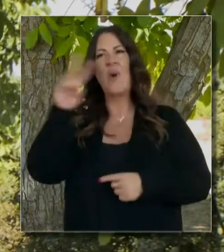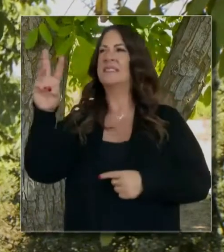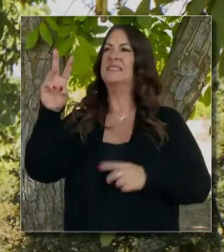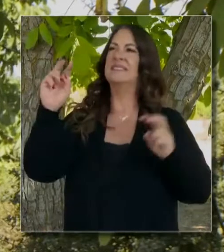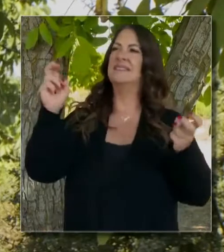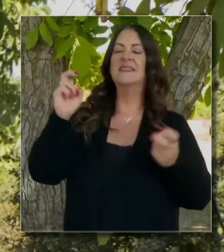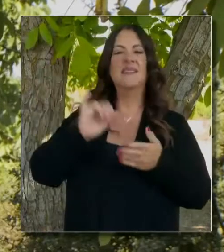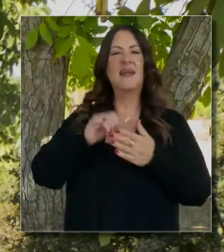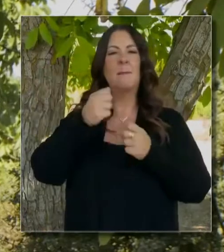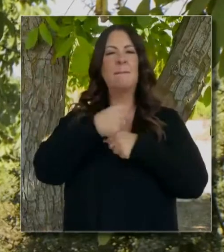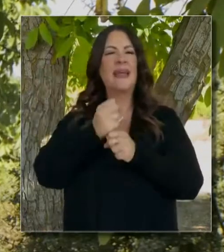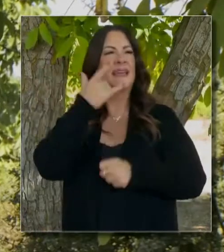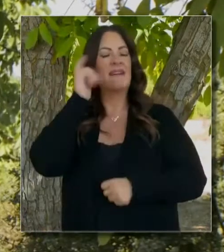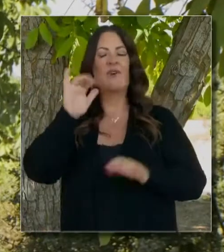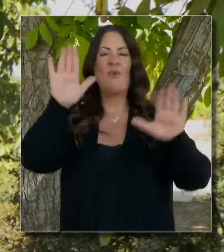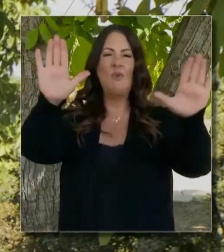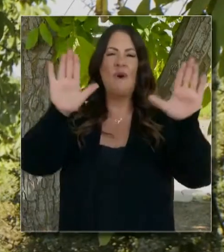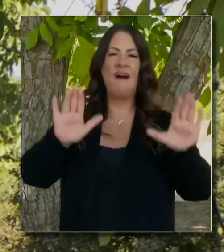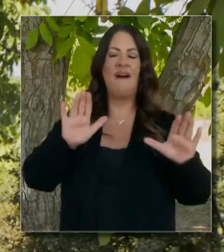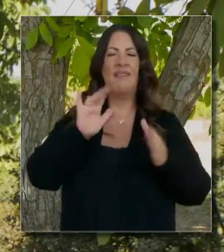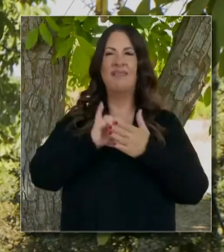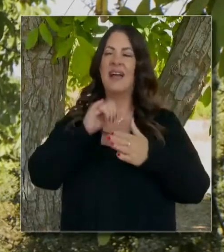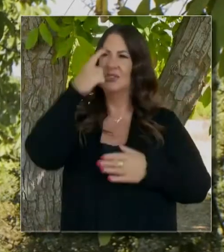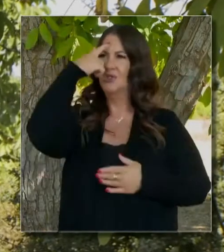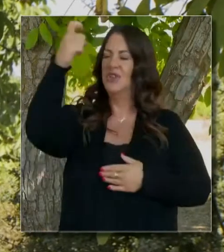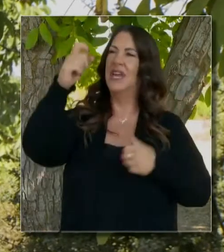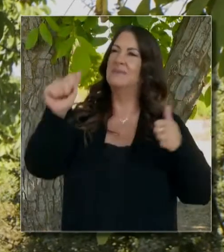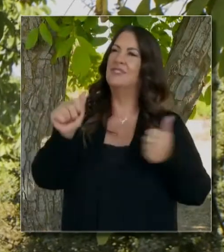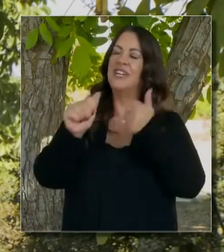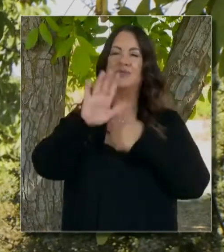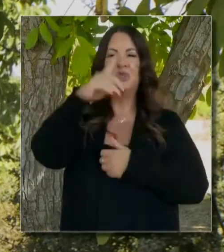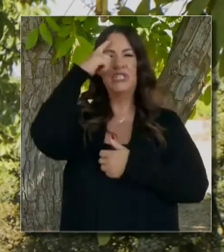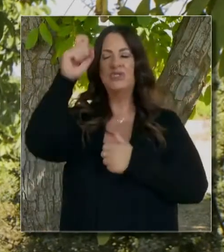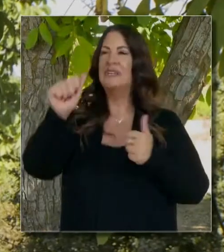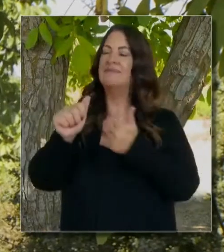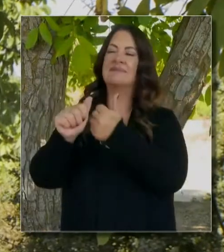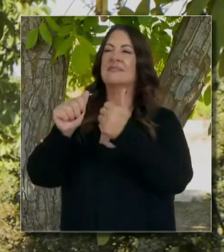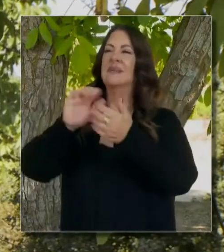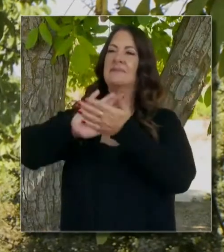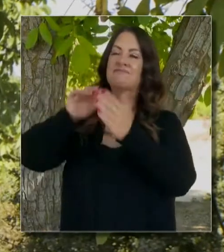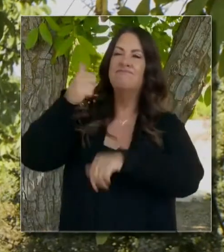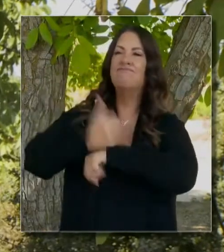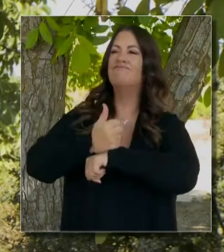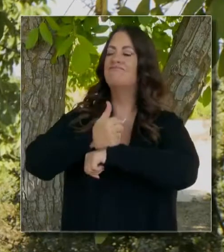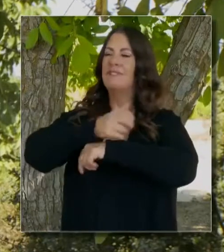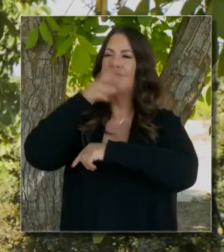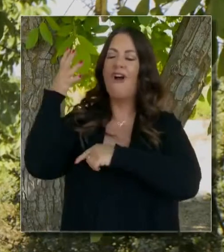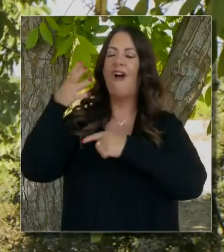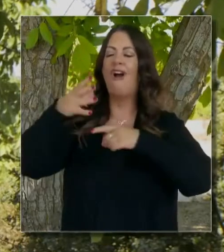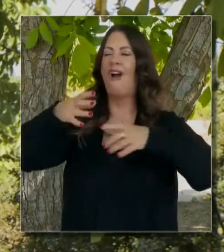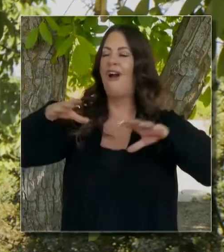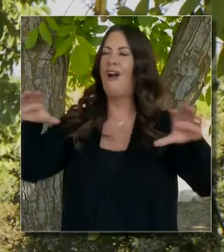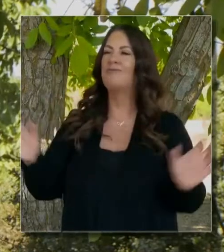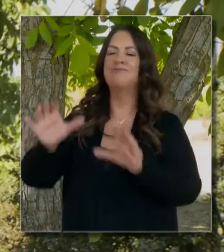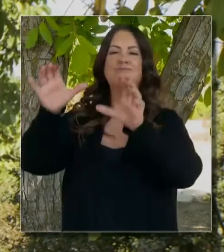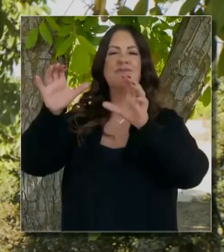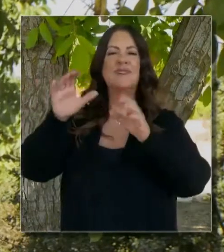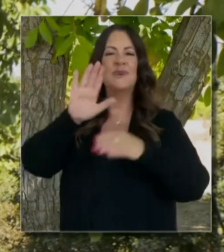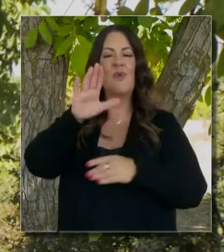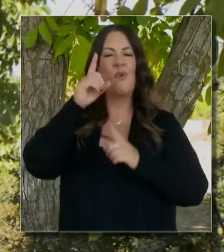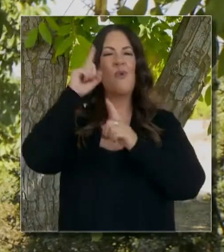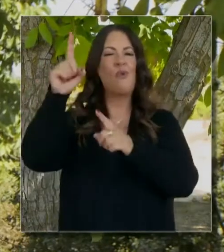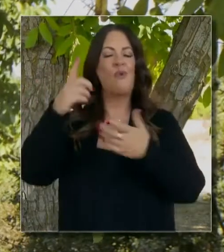California truly great, what makes that dream so relevant and so enlivening to so many people, the evocative